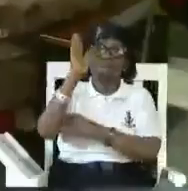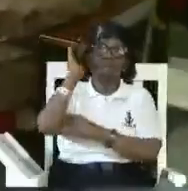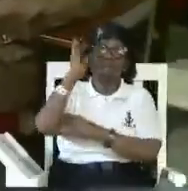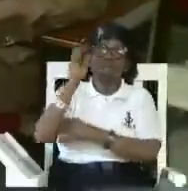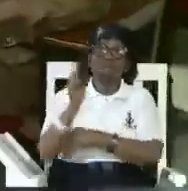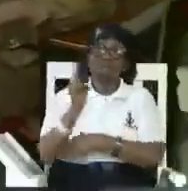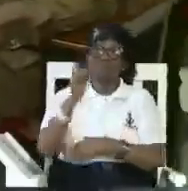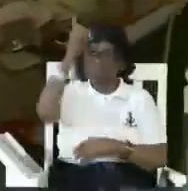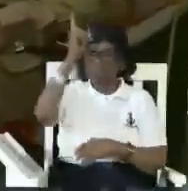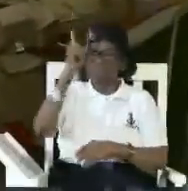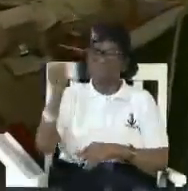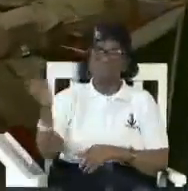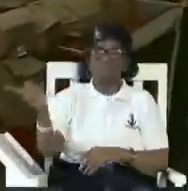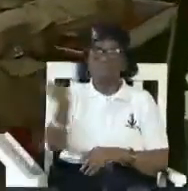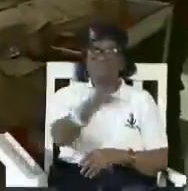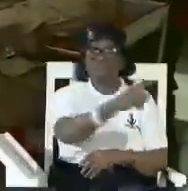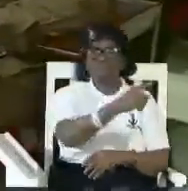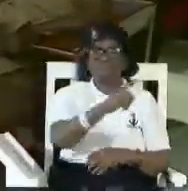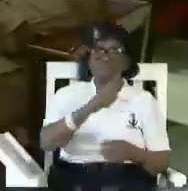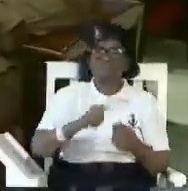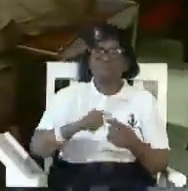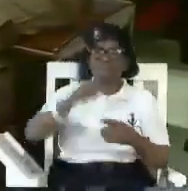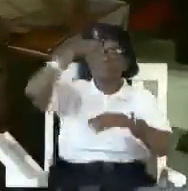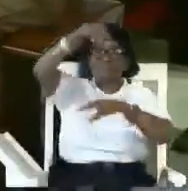you tonight.